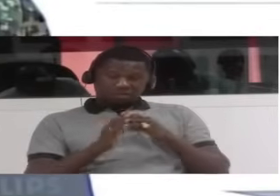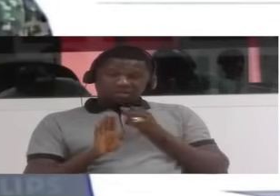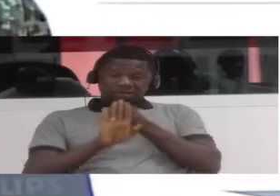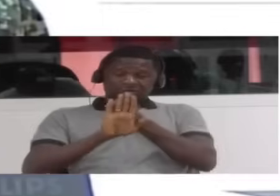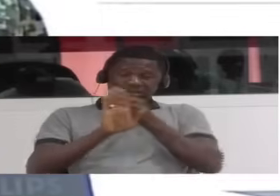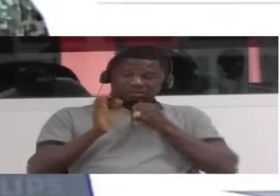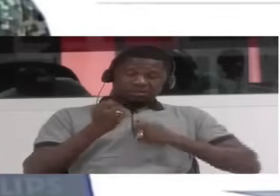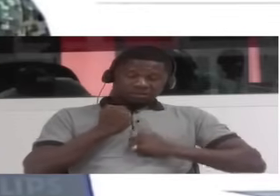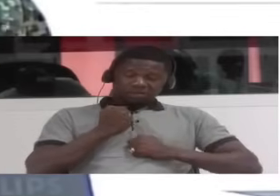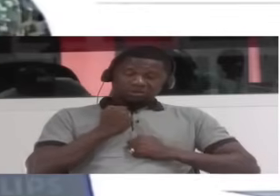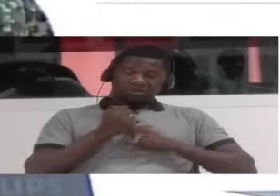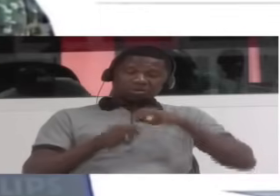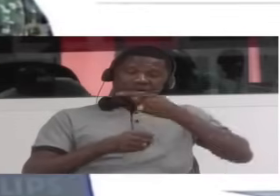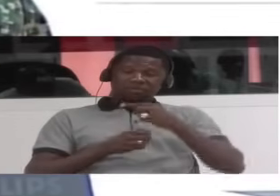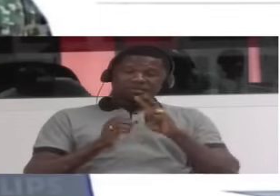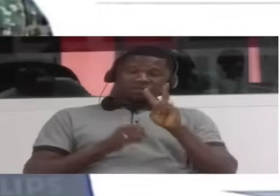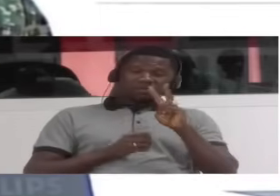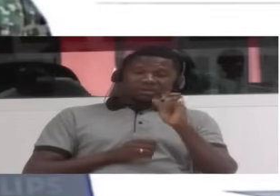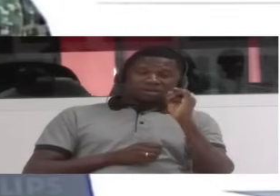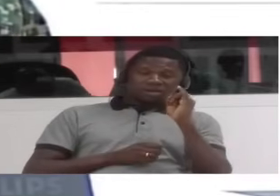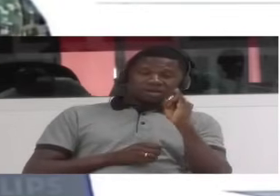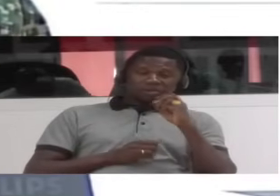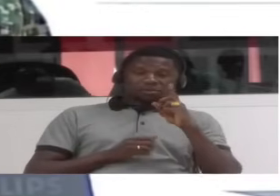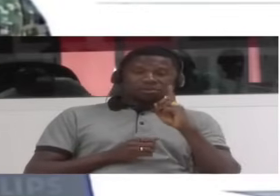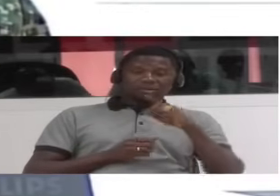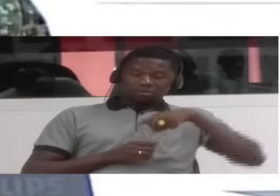the security of a VIP.